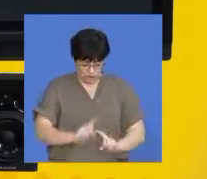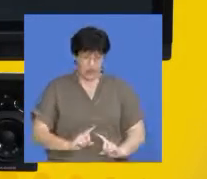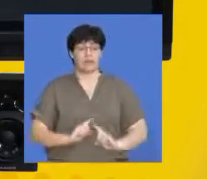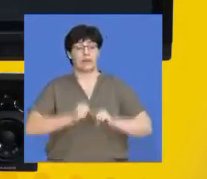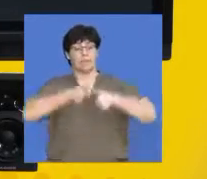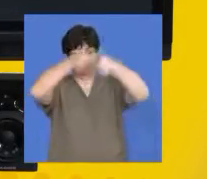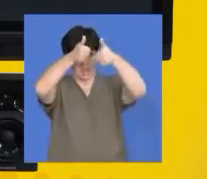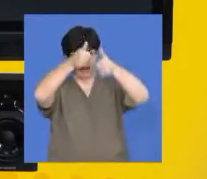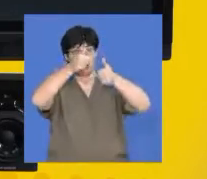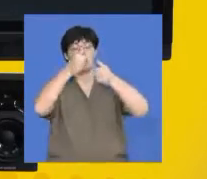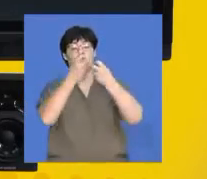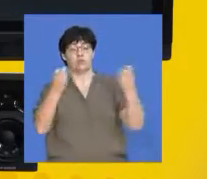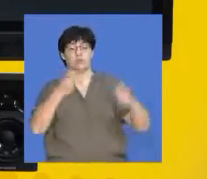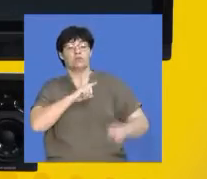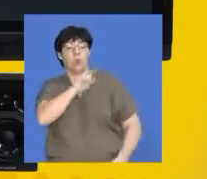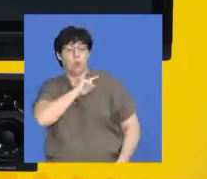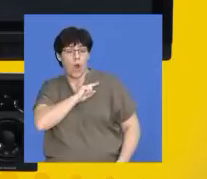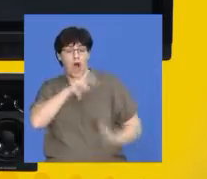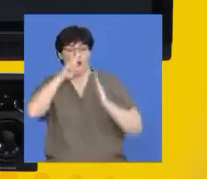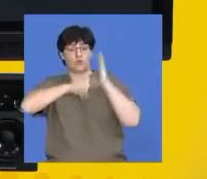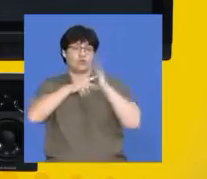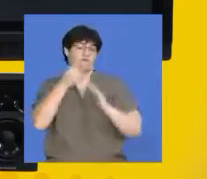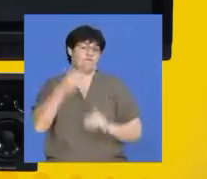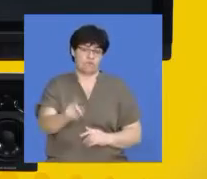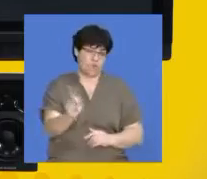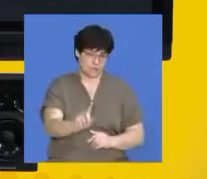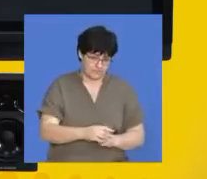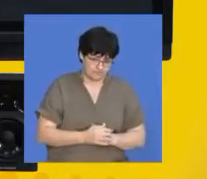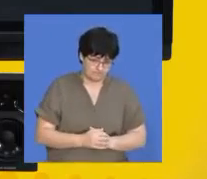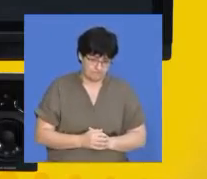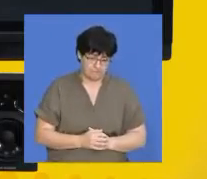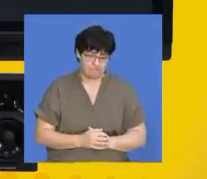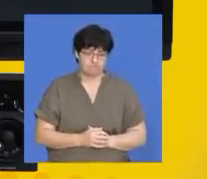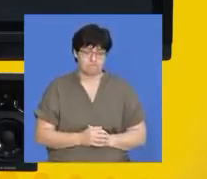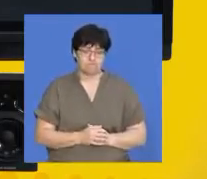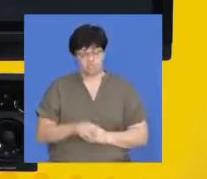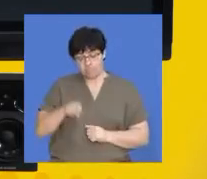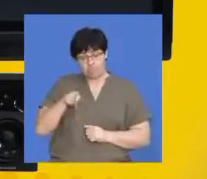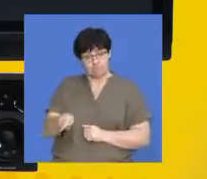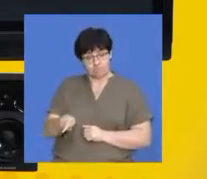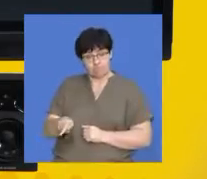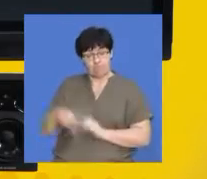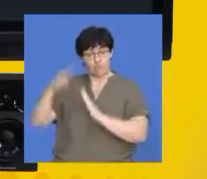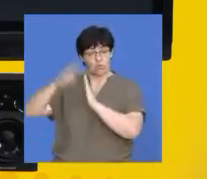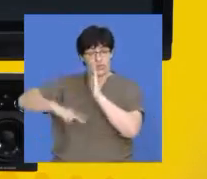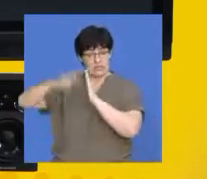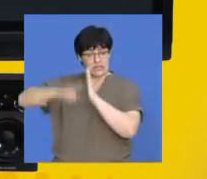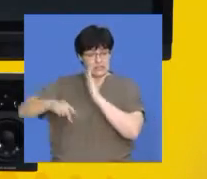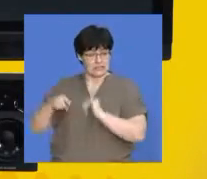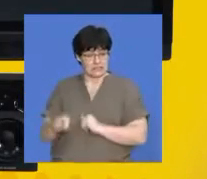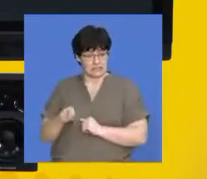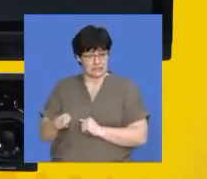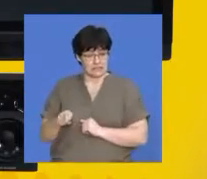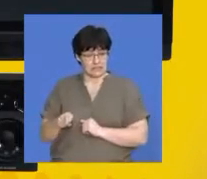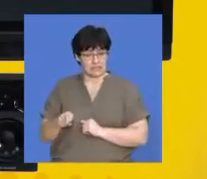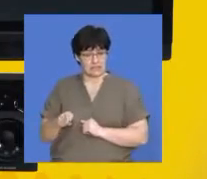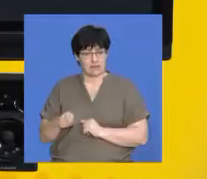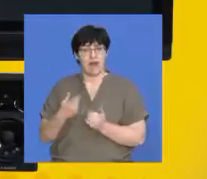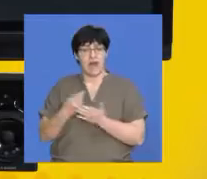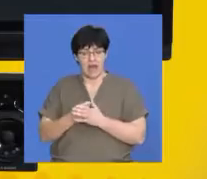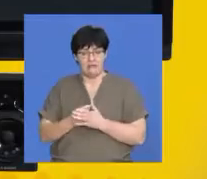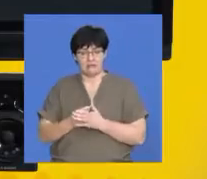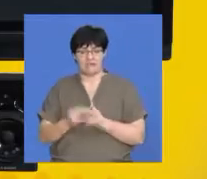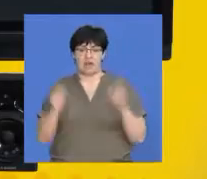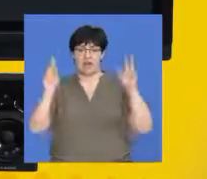know why you are reading that source. Now, when you're reading a source, you will see that all sources come with a